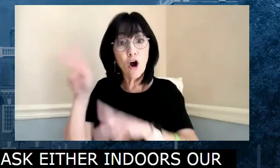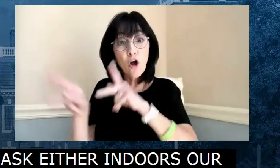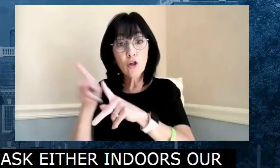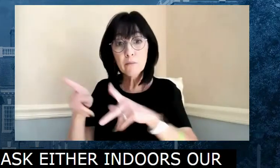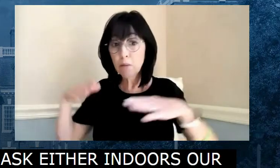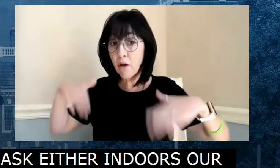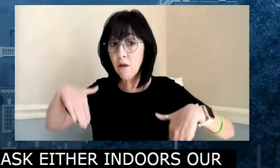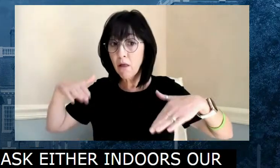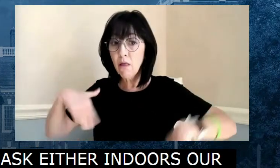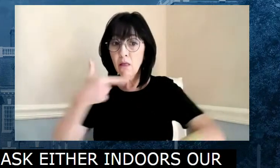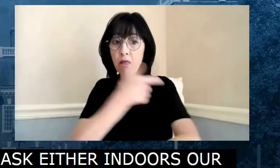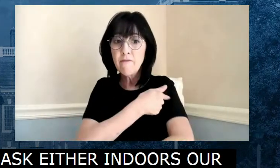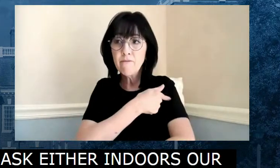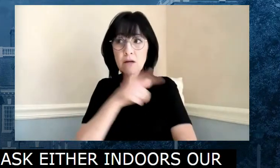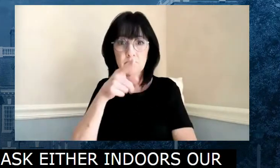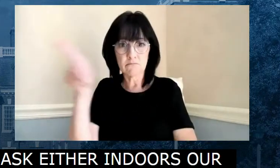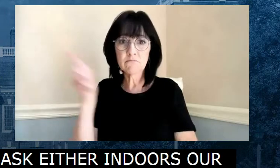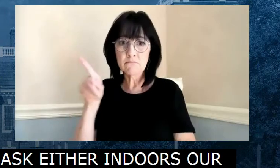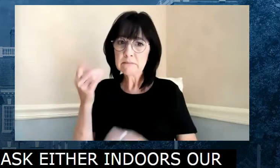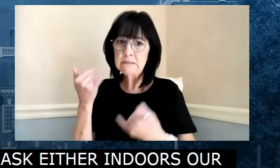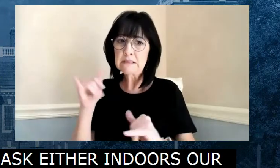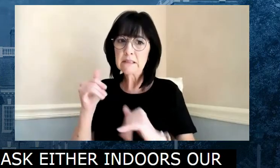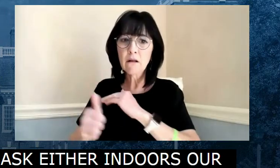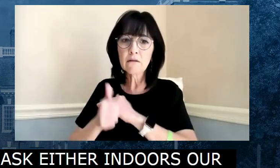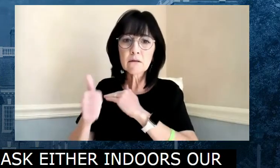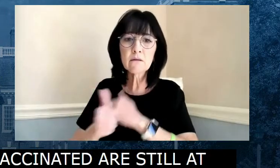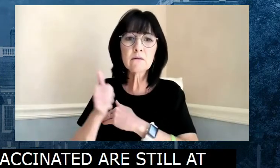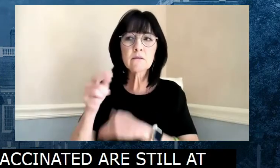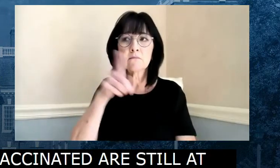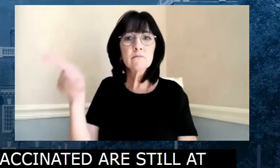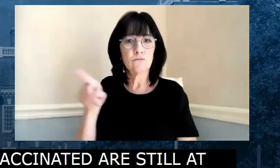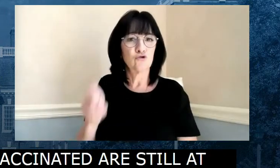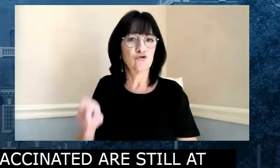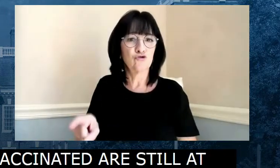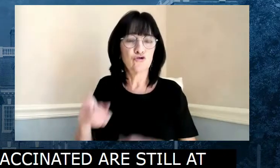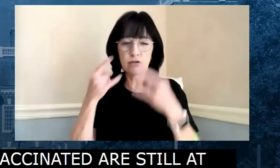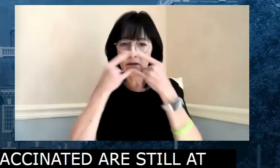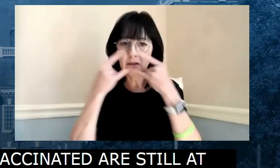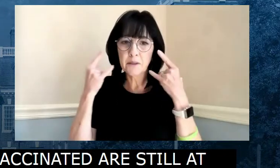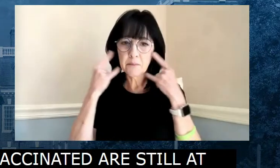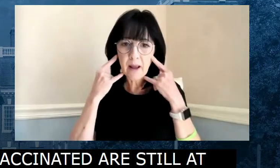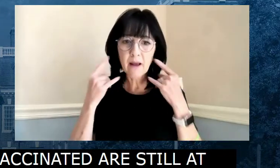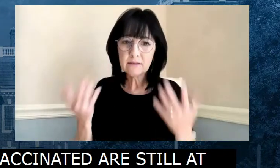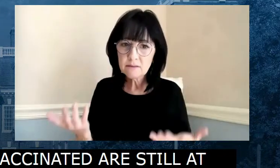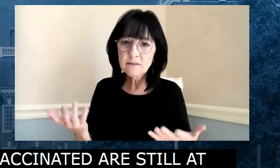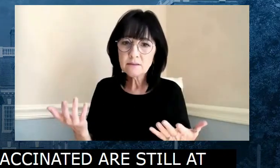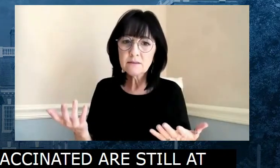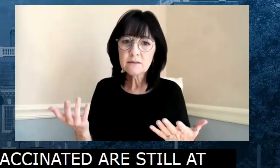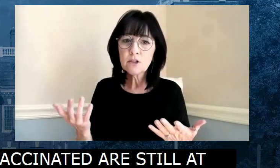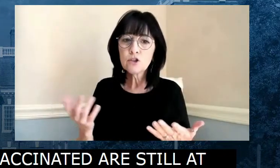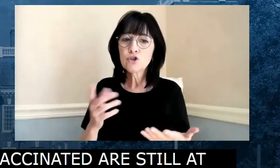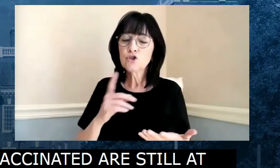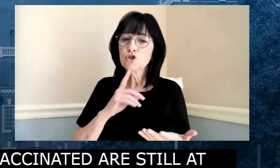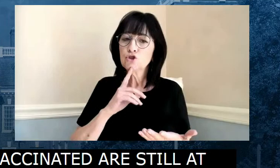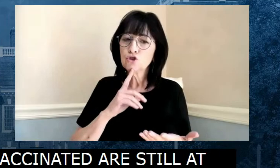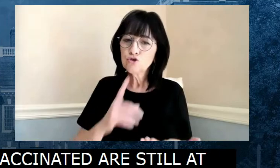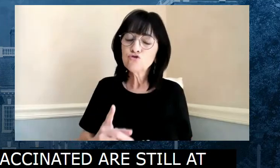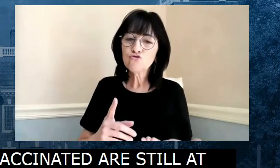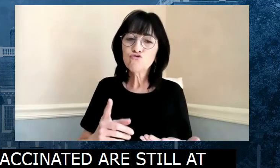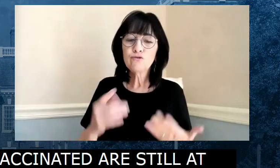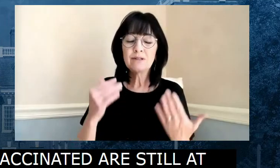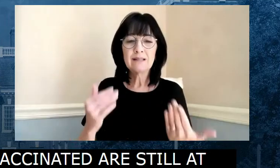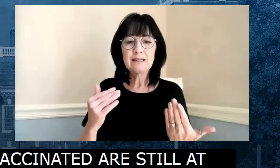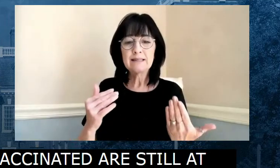risk and should wear a mask. Well, the translation of that into actual enforcement and policy at the state level has